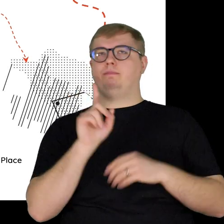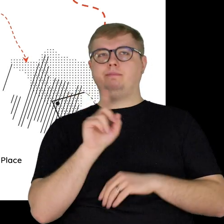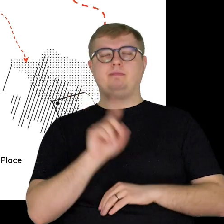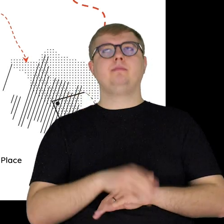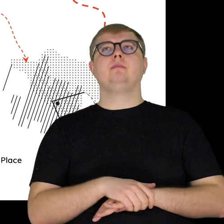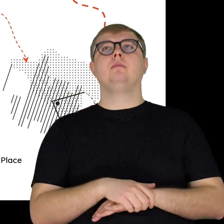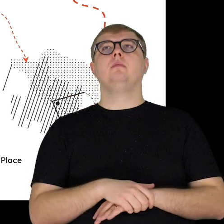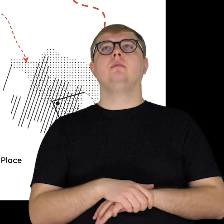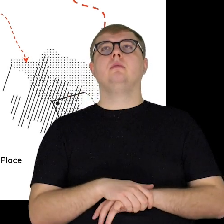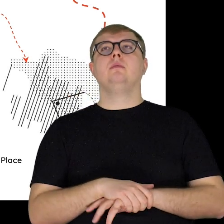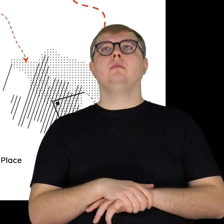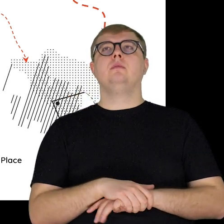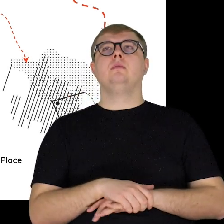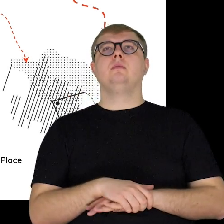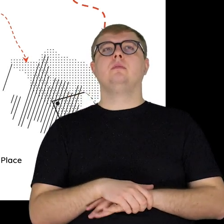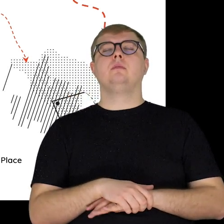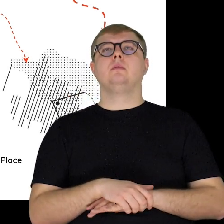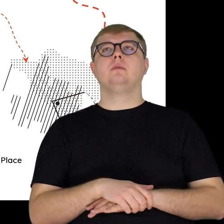So that